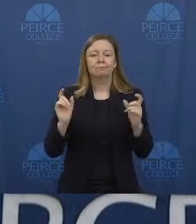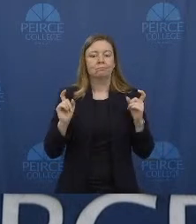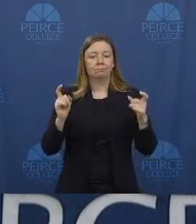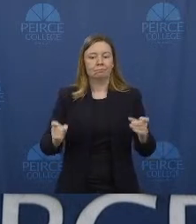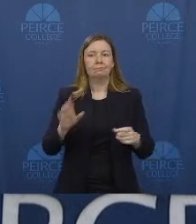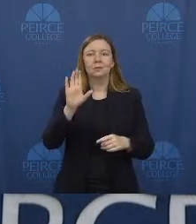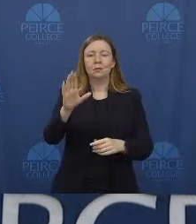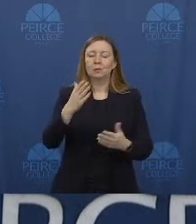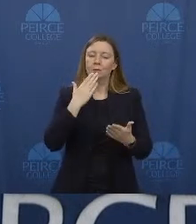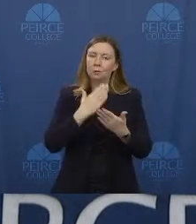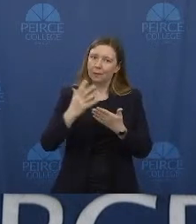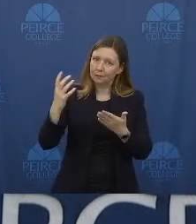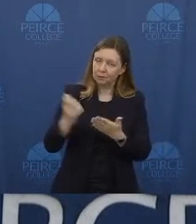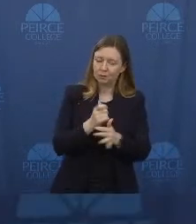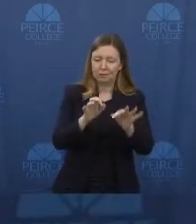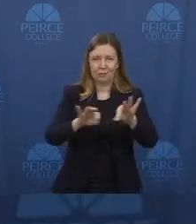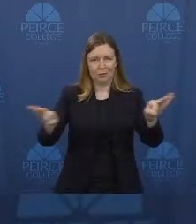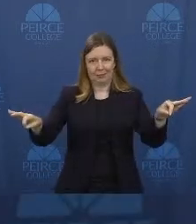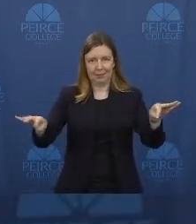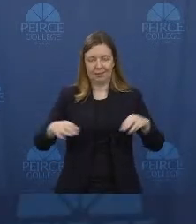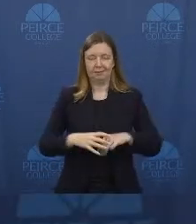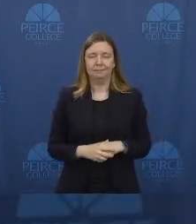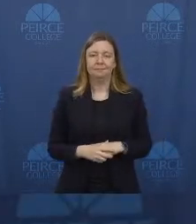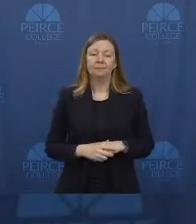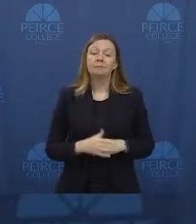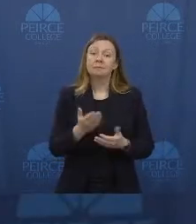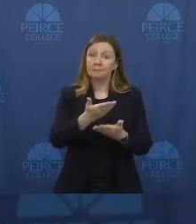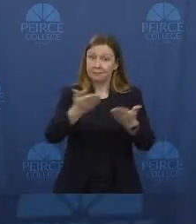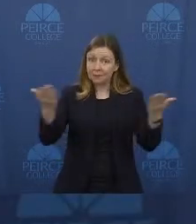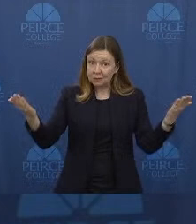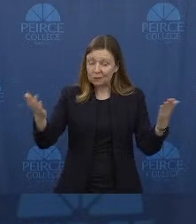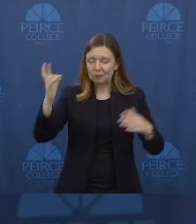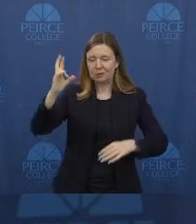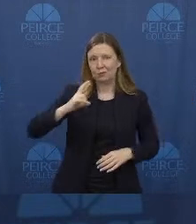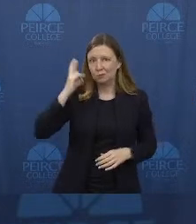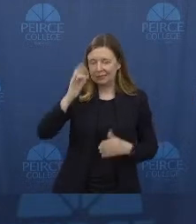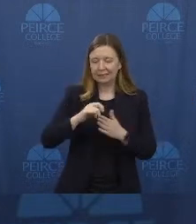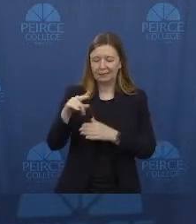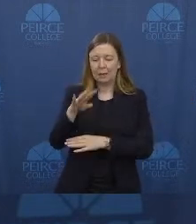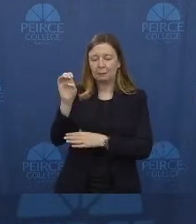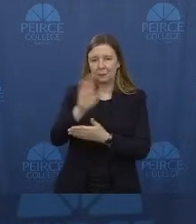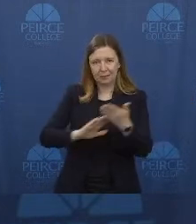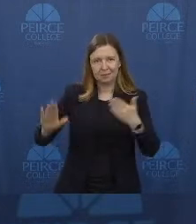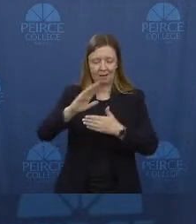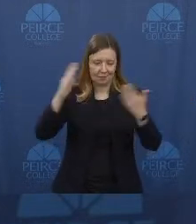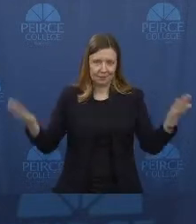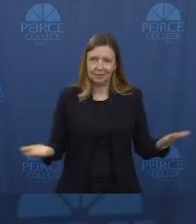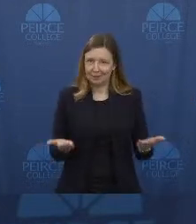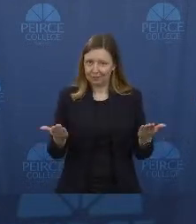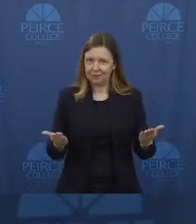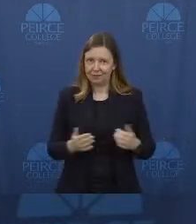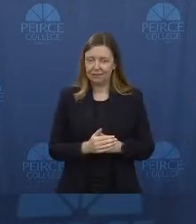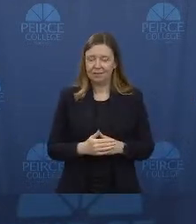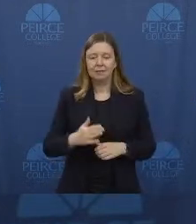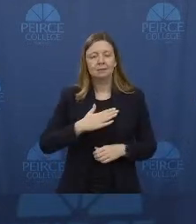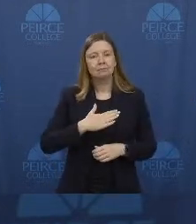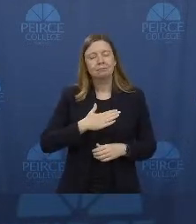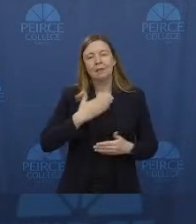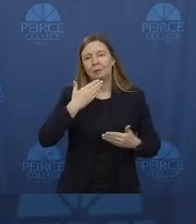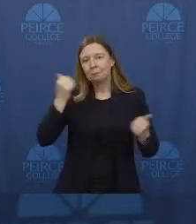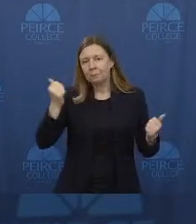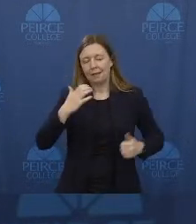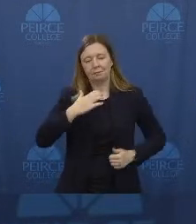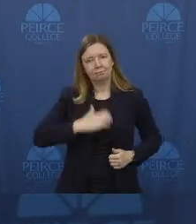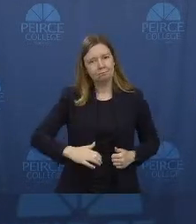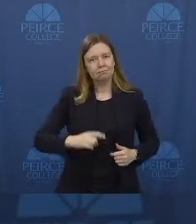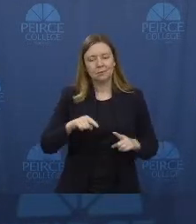your well-deserved degrees. You are the reason Peirce College exists. My very best